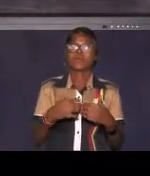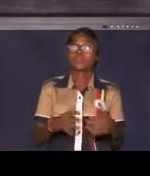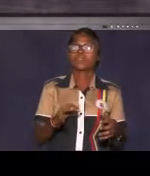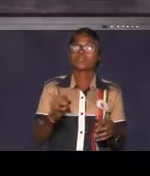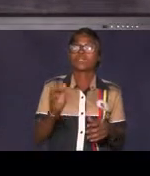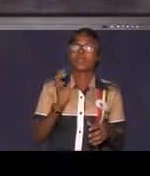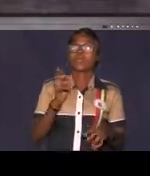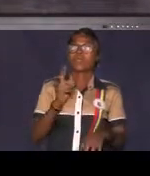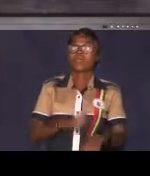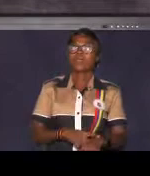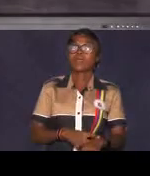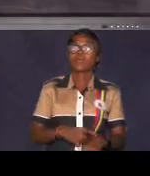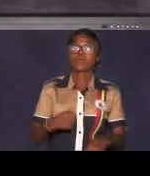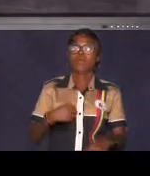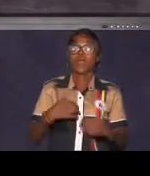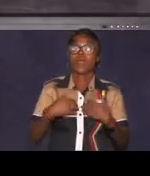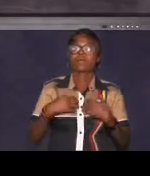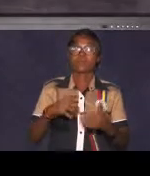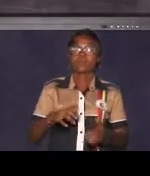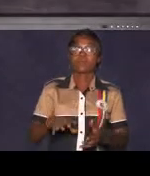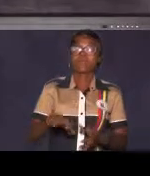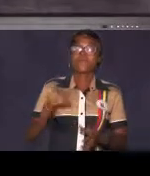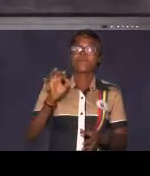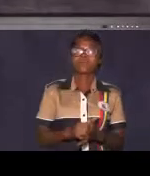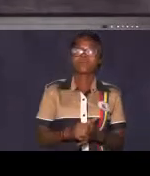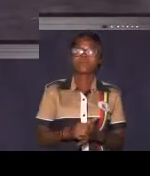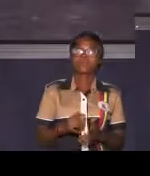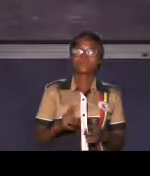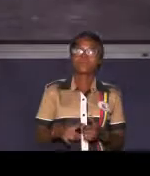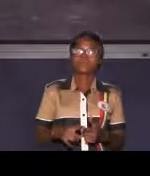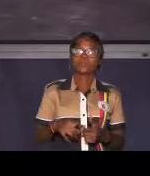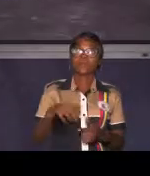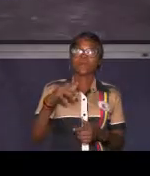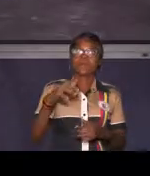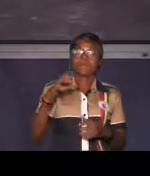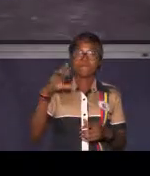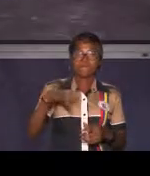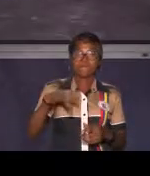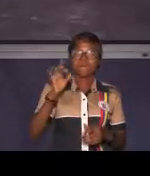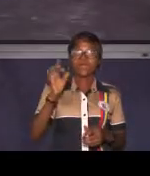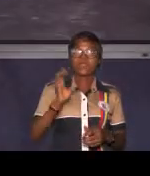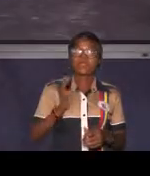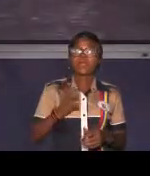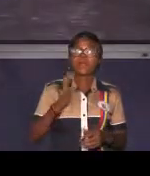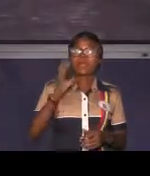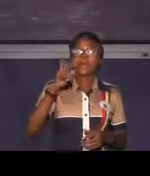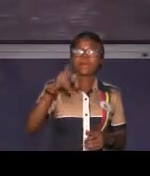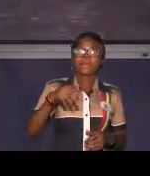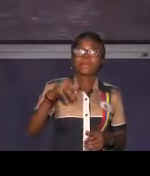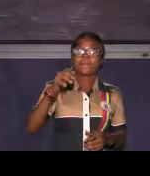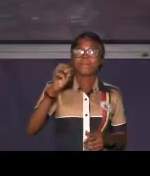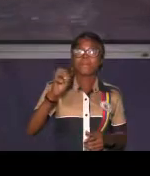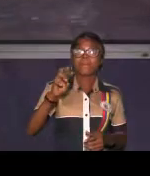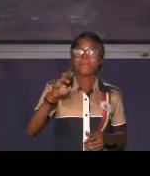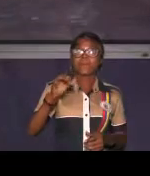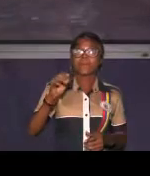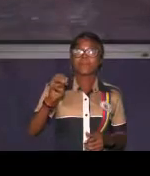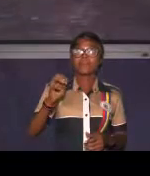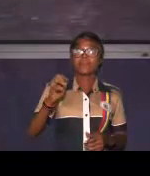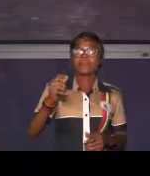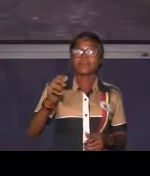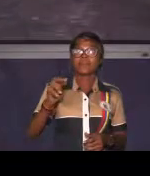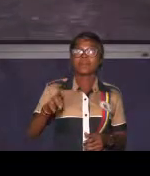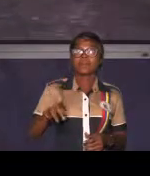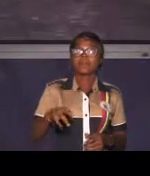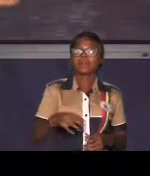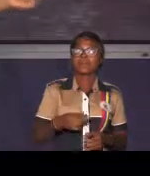let's begin. Remember that with perimeter, we have to pick a starting point. So now to find the perimeter, we had everything together. 9 plus 10 is